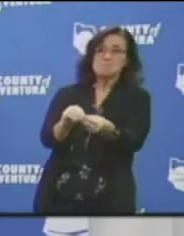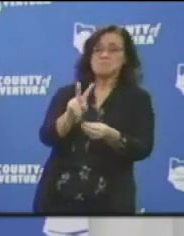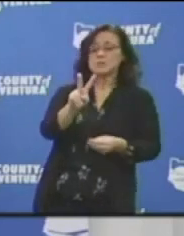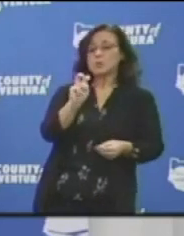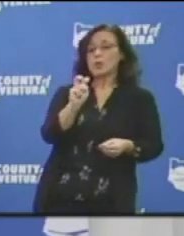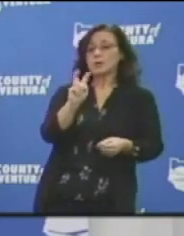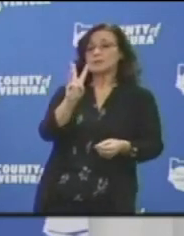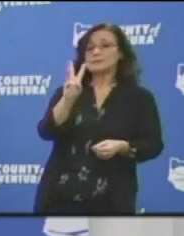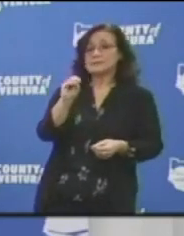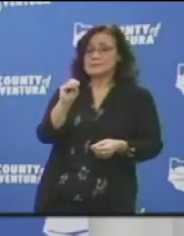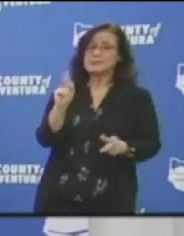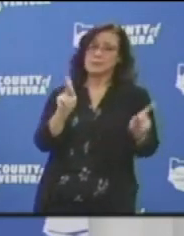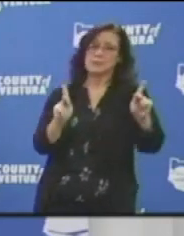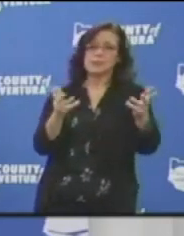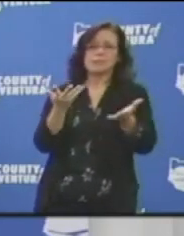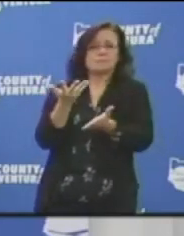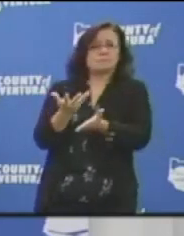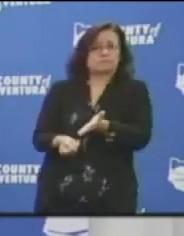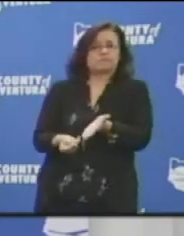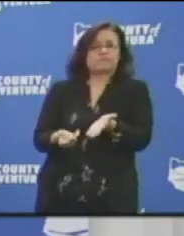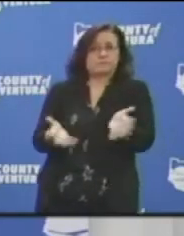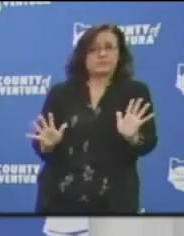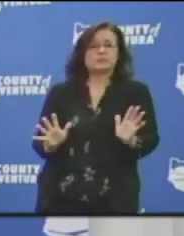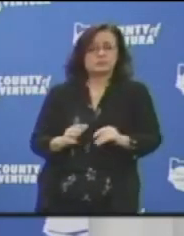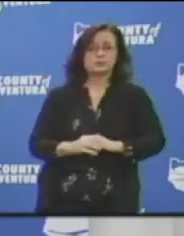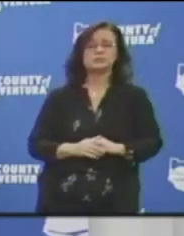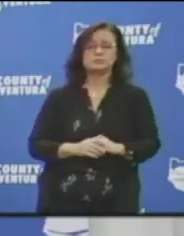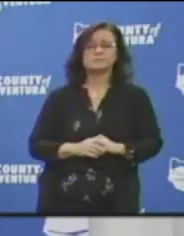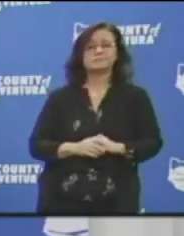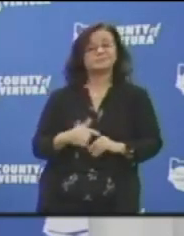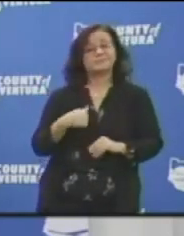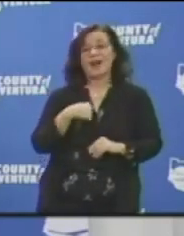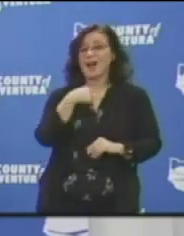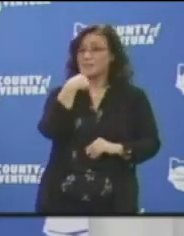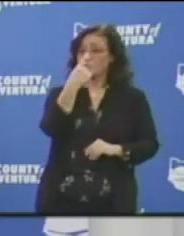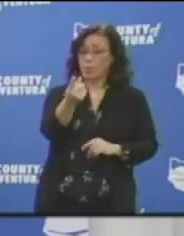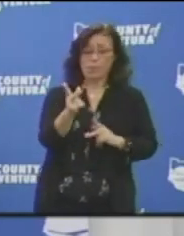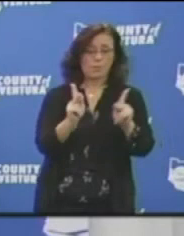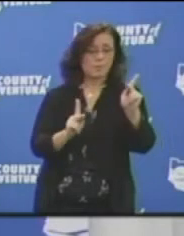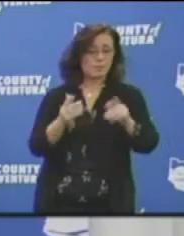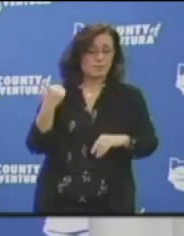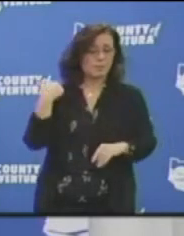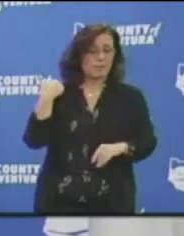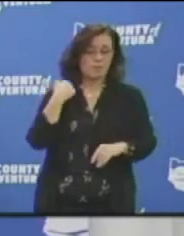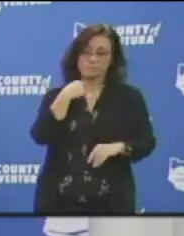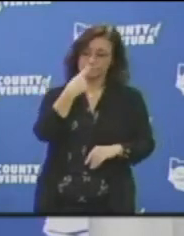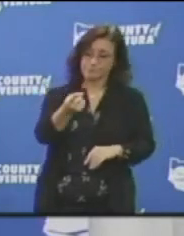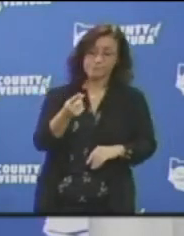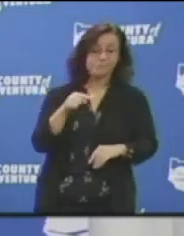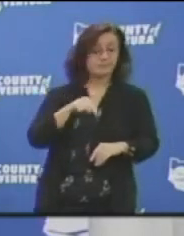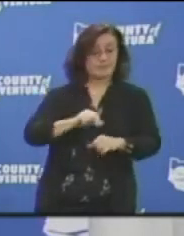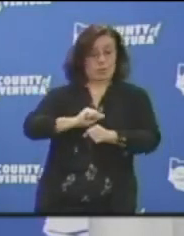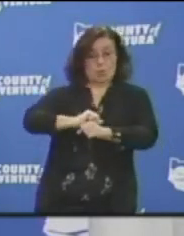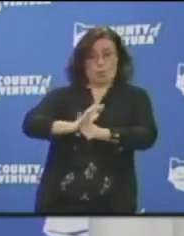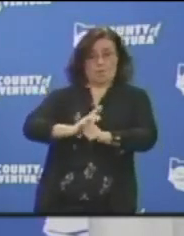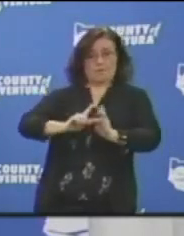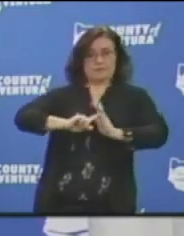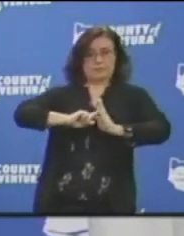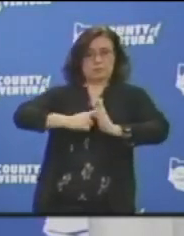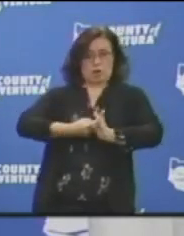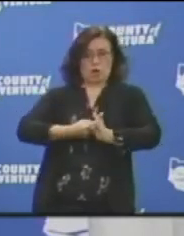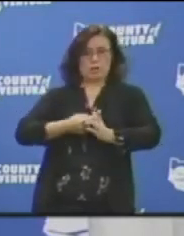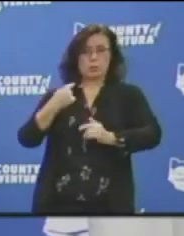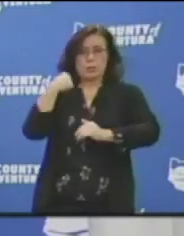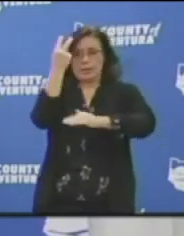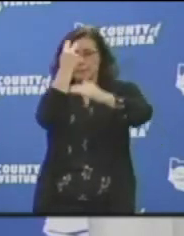260 deaths. And I've said this before, when this pandemic began and it was predicted that we would have